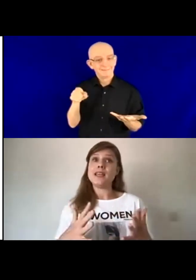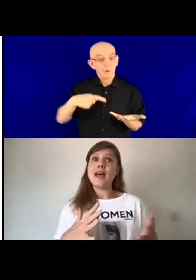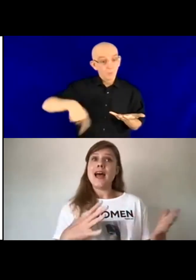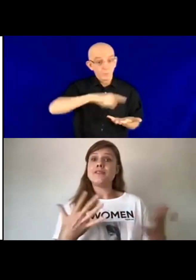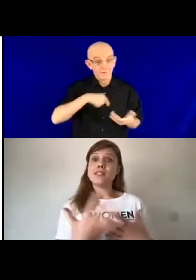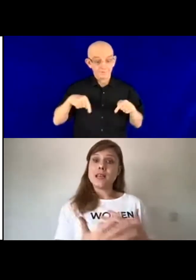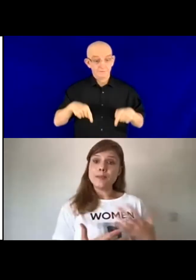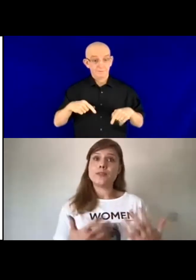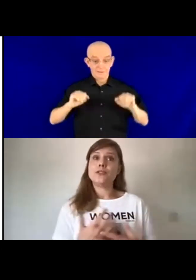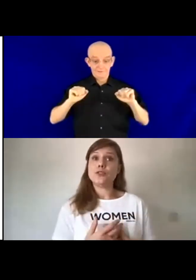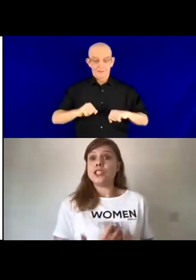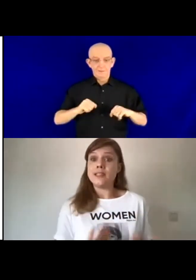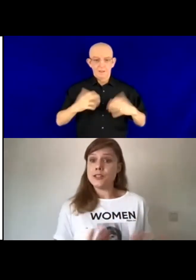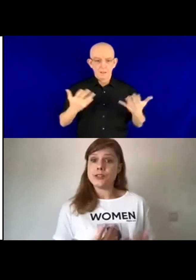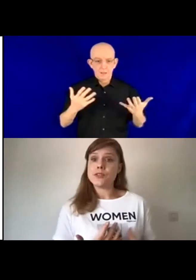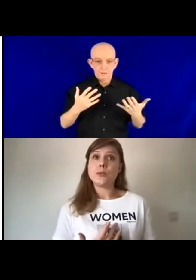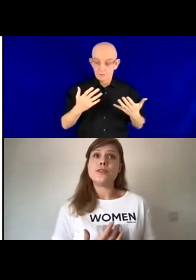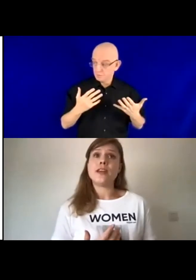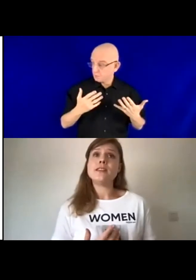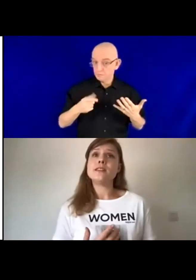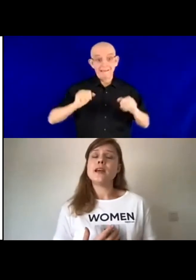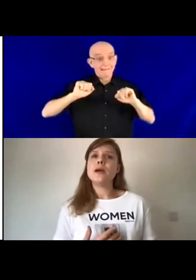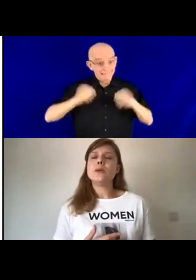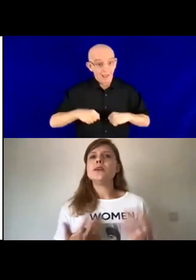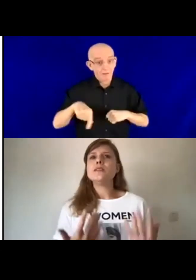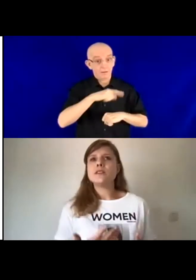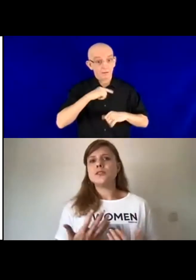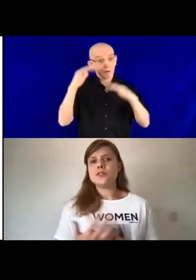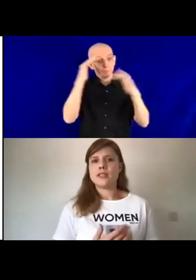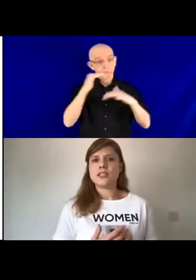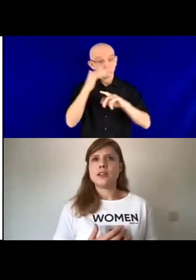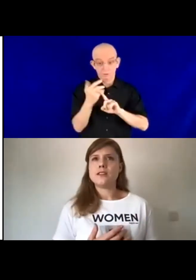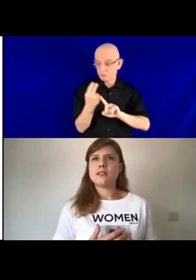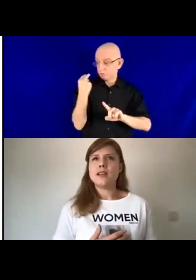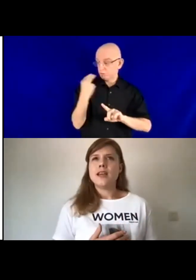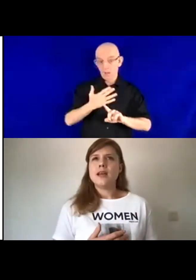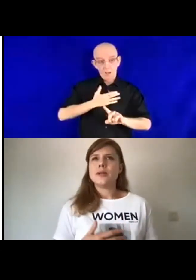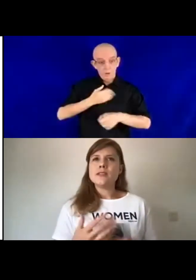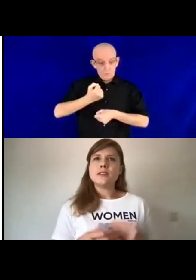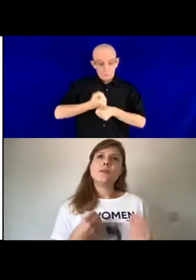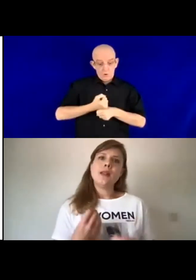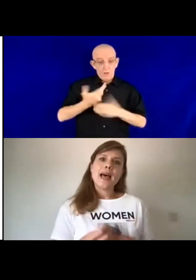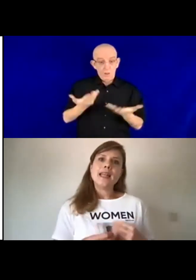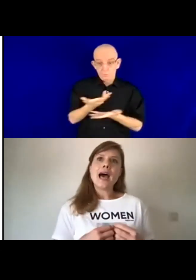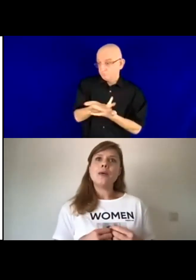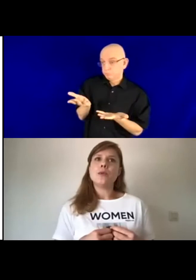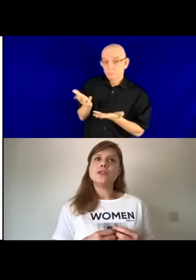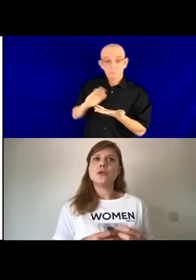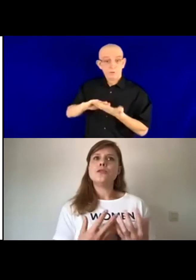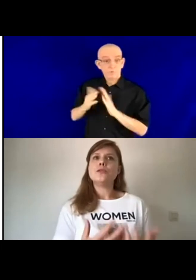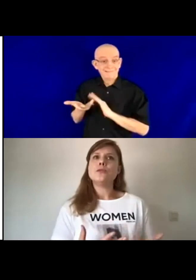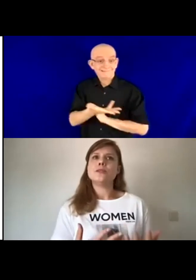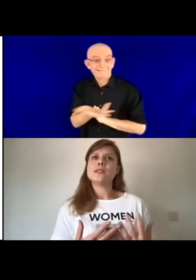communities have adapted to the challenges we faced, we can start to strategize. We can start to plan how we want to